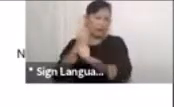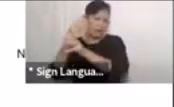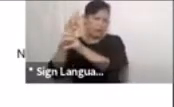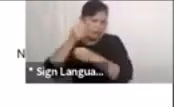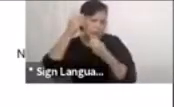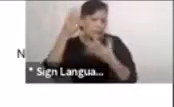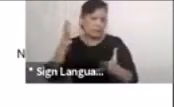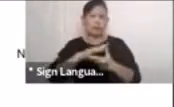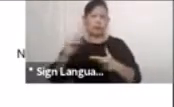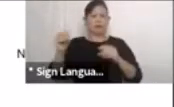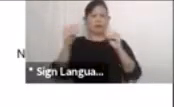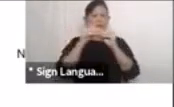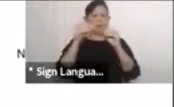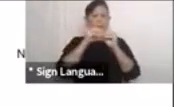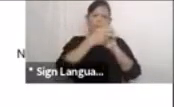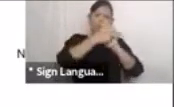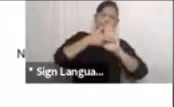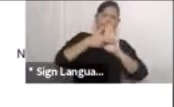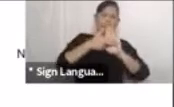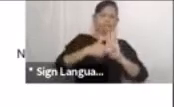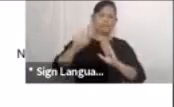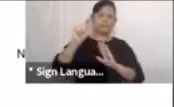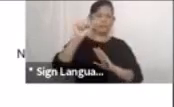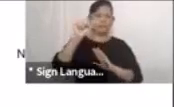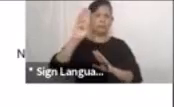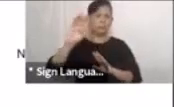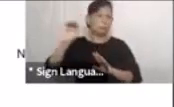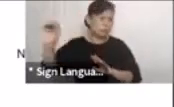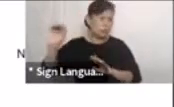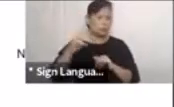So we decide, we realize that